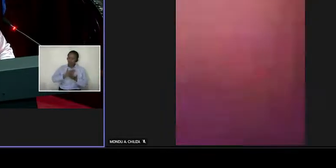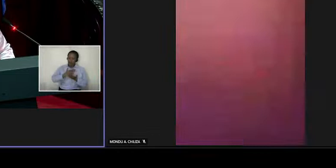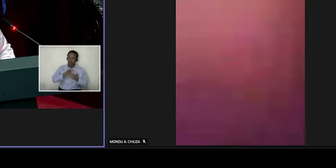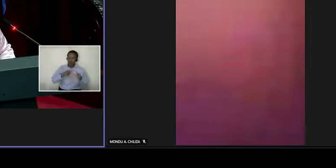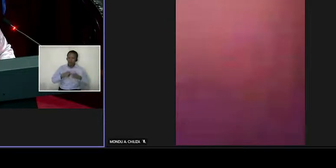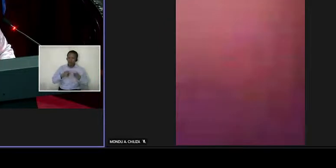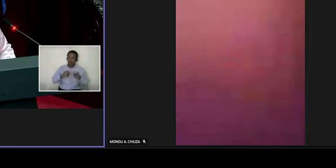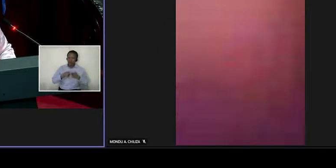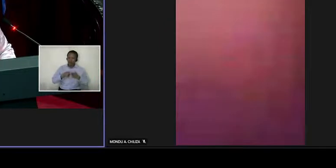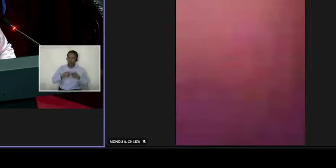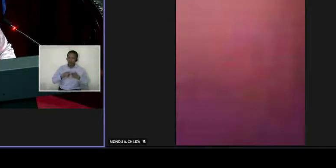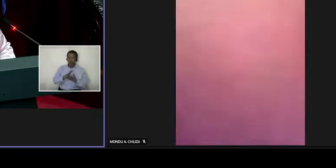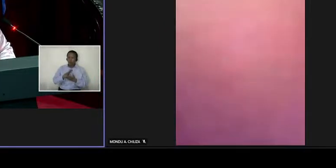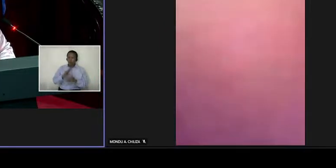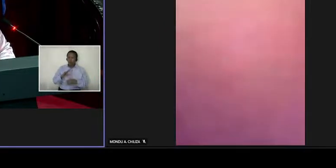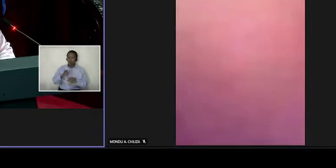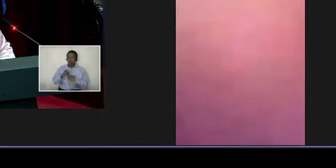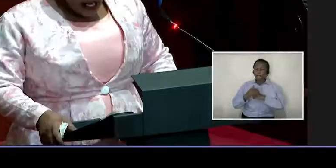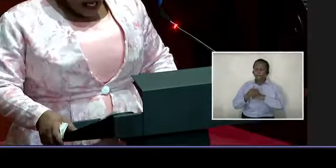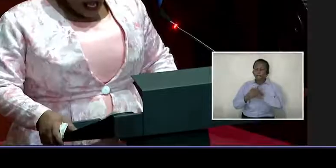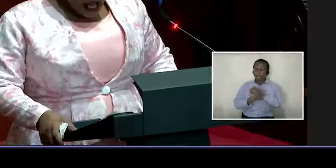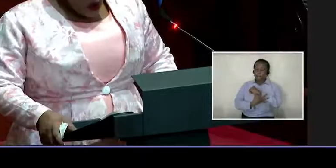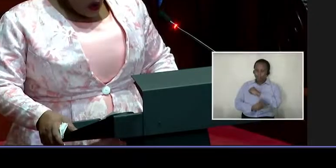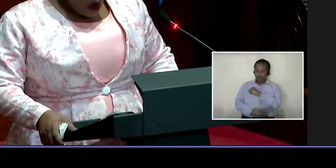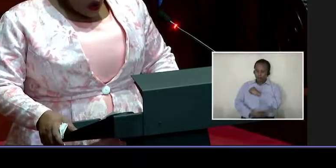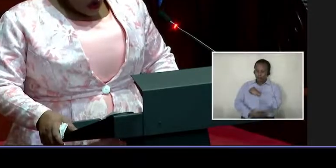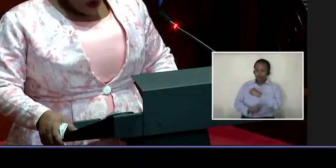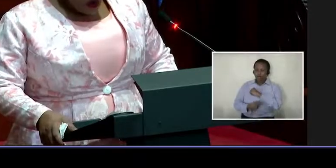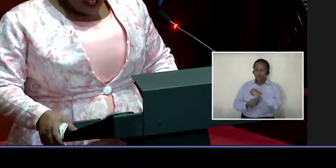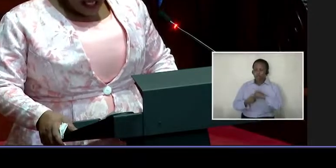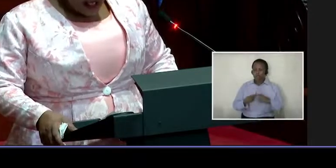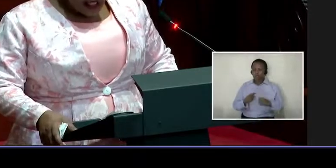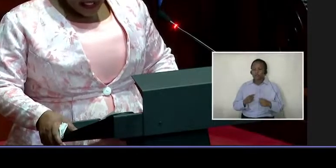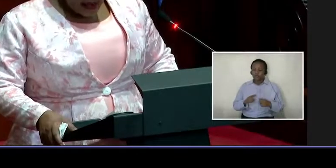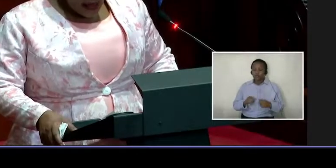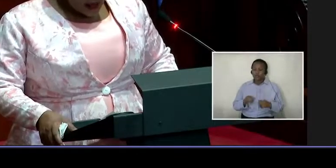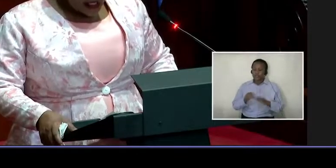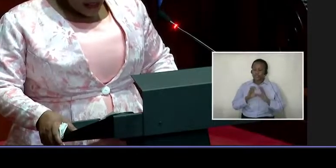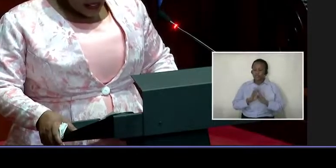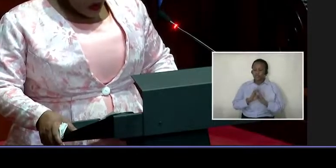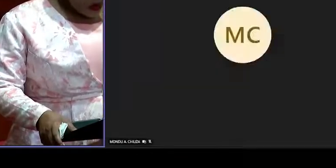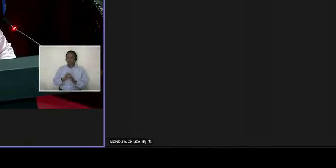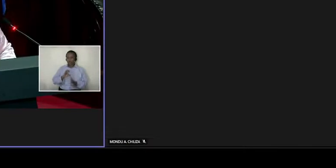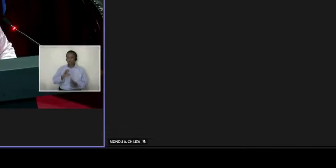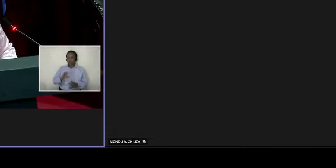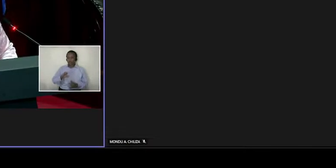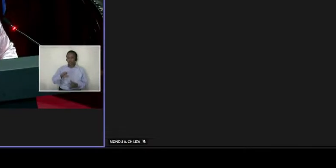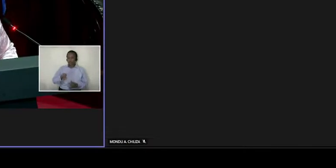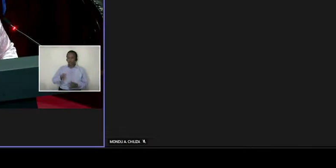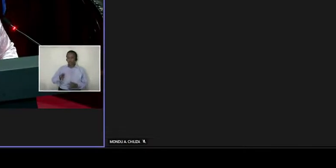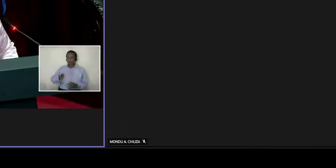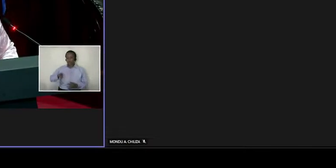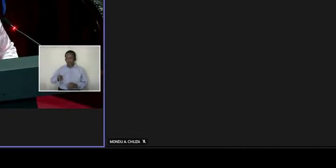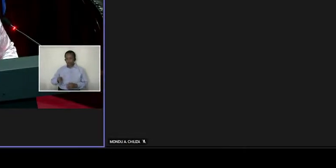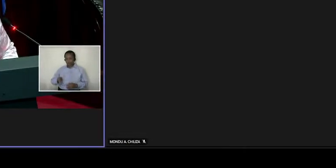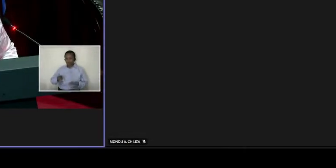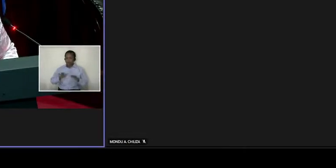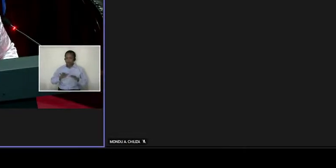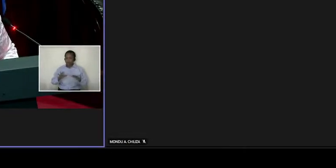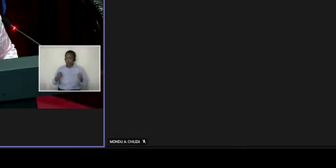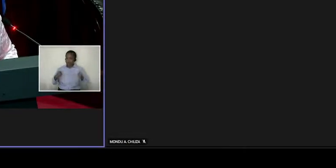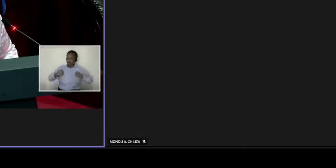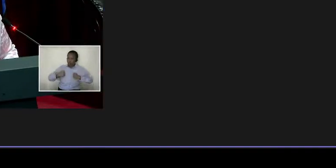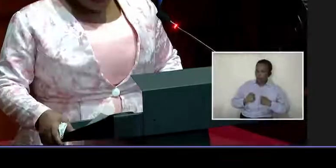For instance, your EPWP, kwabelwana ngawo kuse ekuseni abantu sebegqoke imifaniswano.